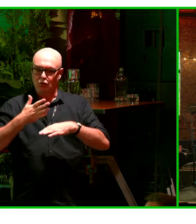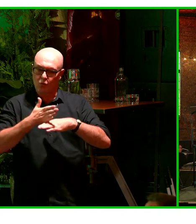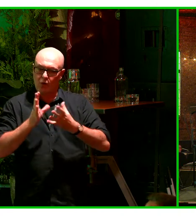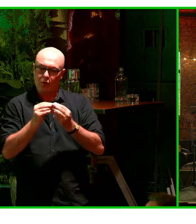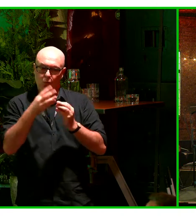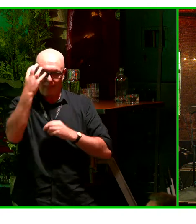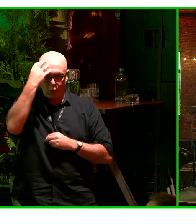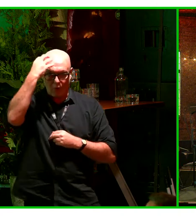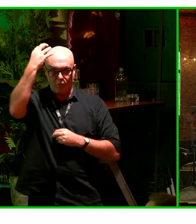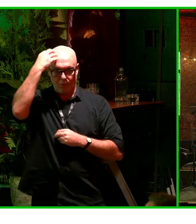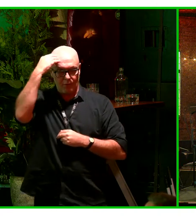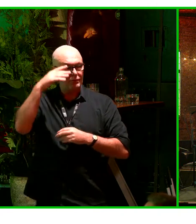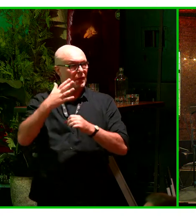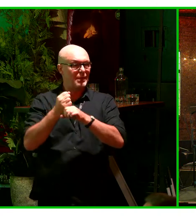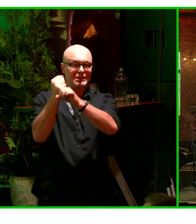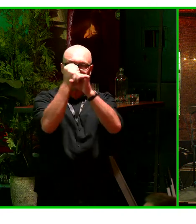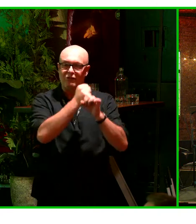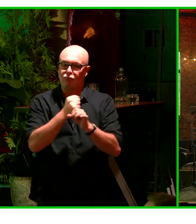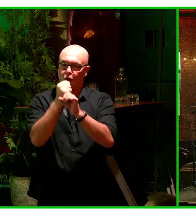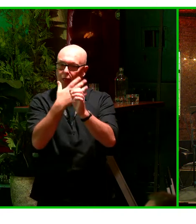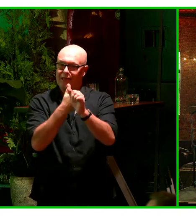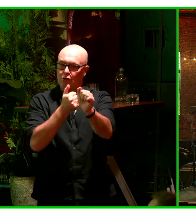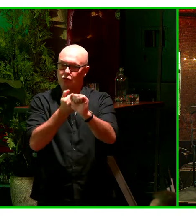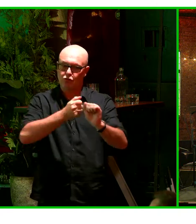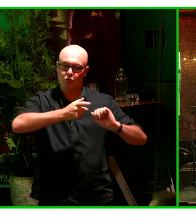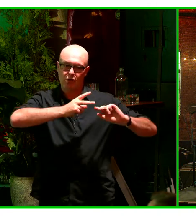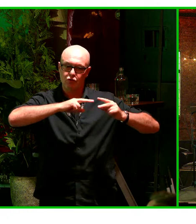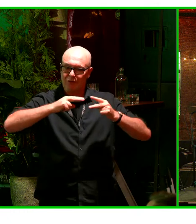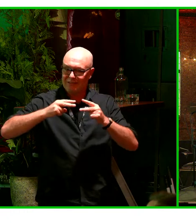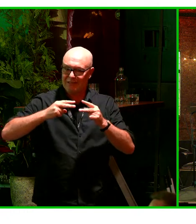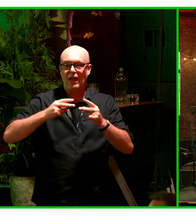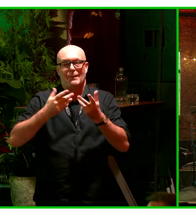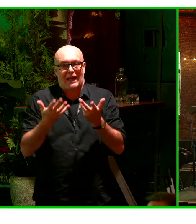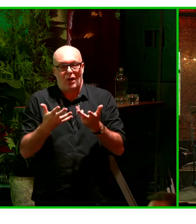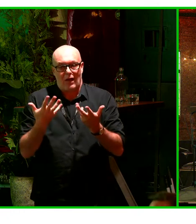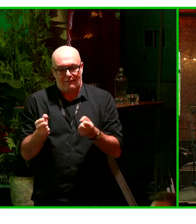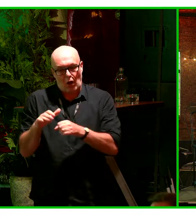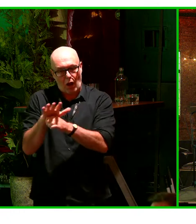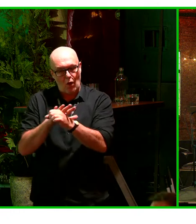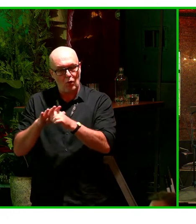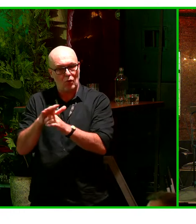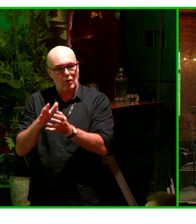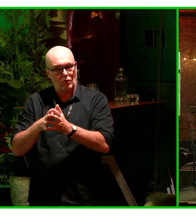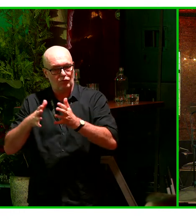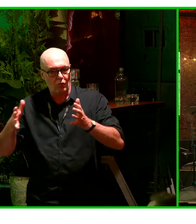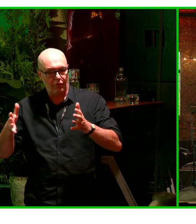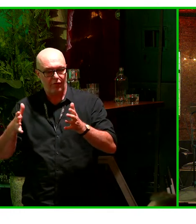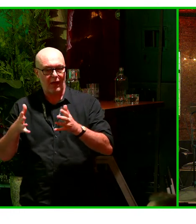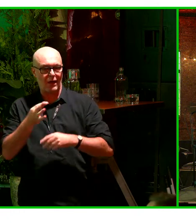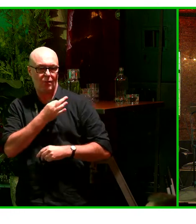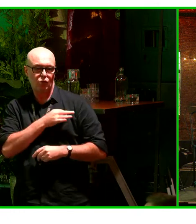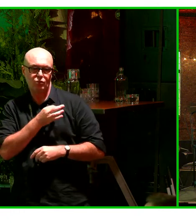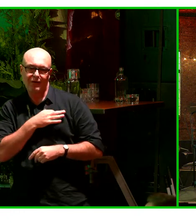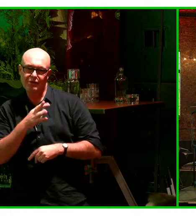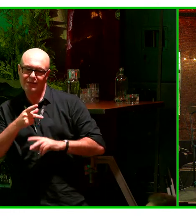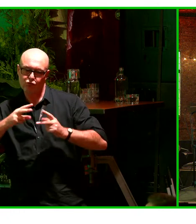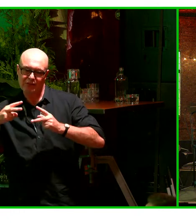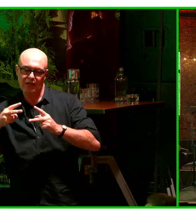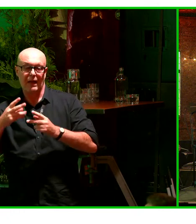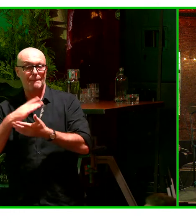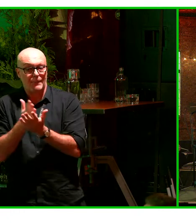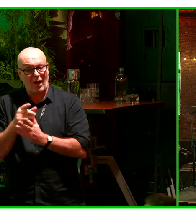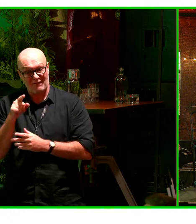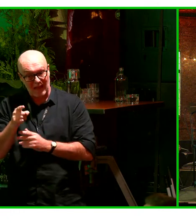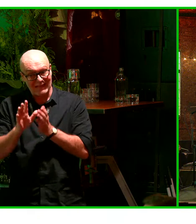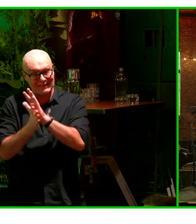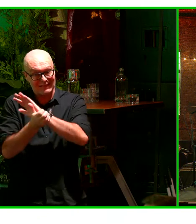an industrial strategy, and now we have a growth and prosperity strategy working with the government. Part of that is the skills strategy,